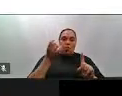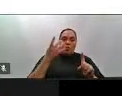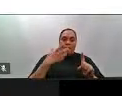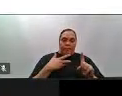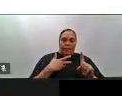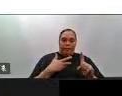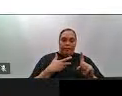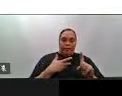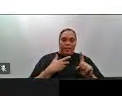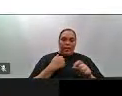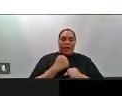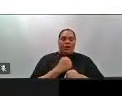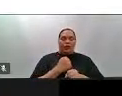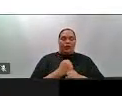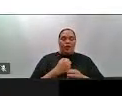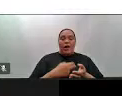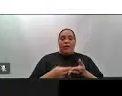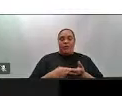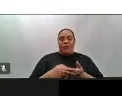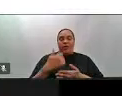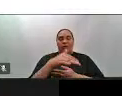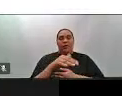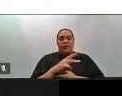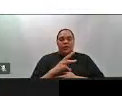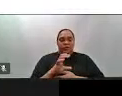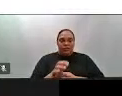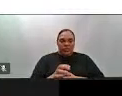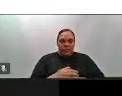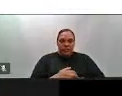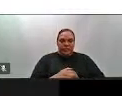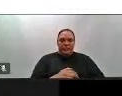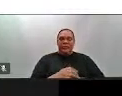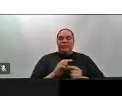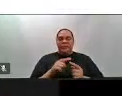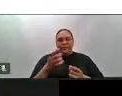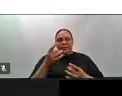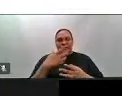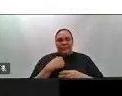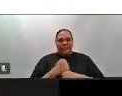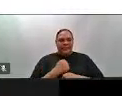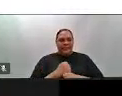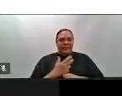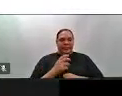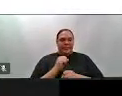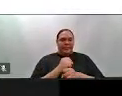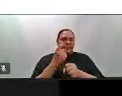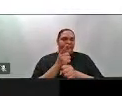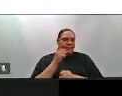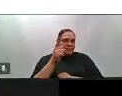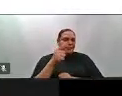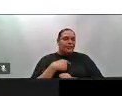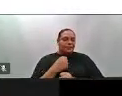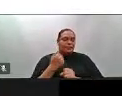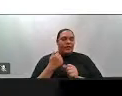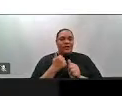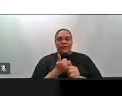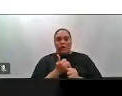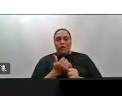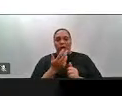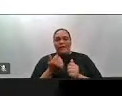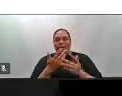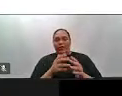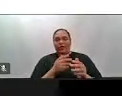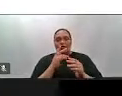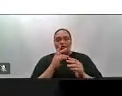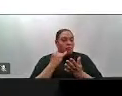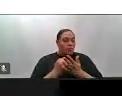address outside of the Western Cape. He indicated an address in Gauteng. We did send a follow-up confirmation